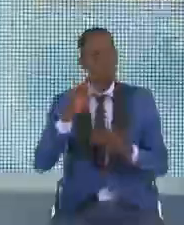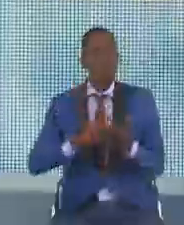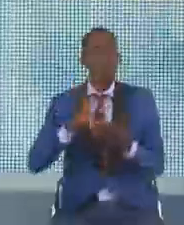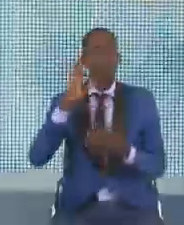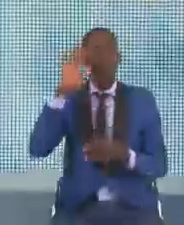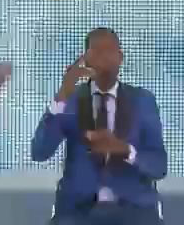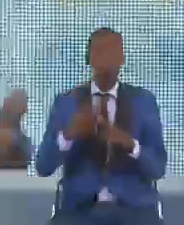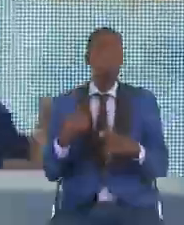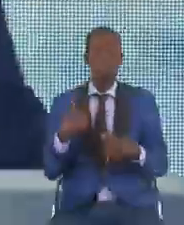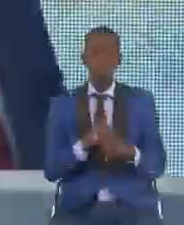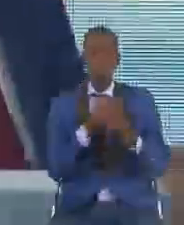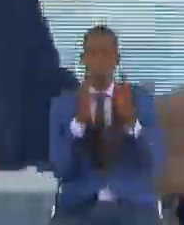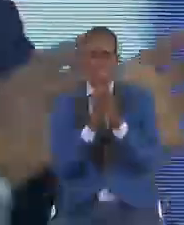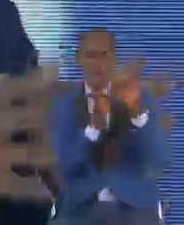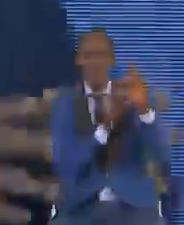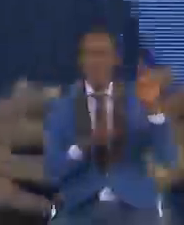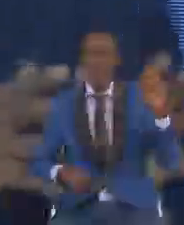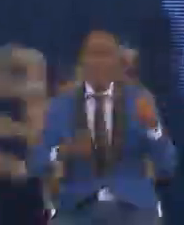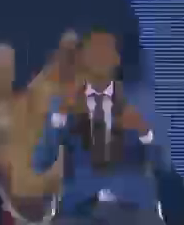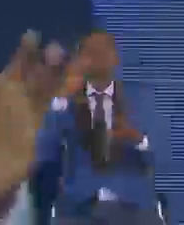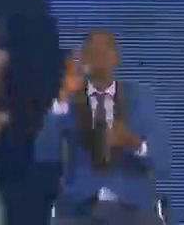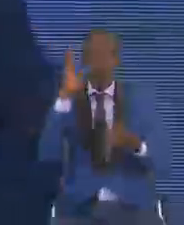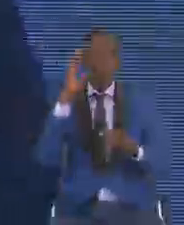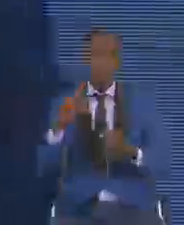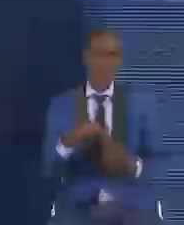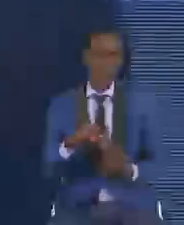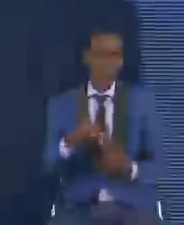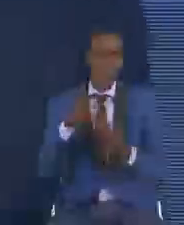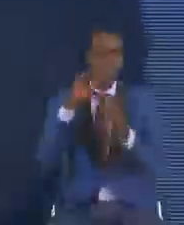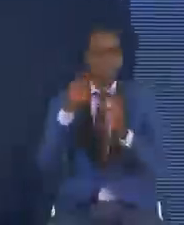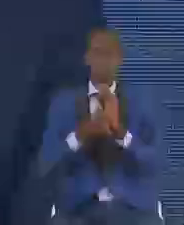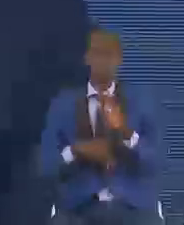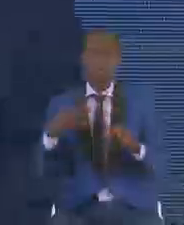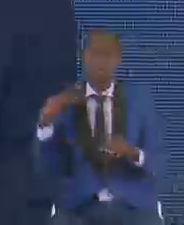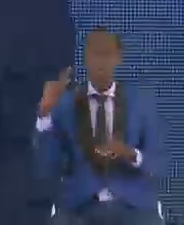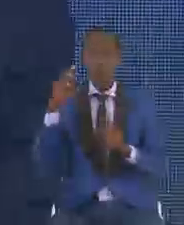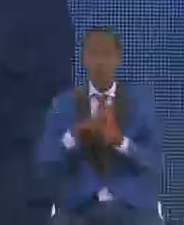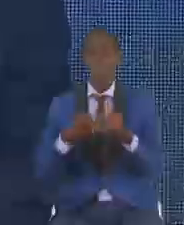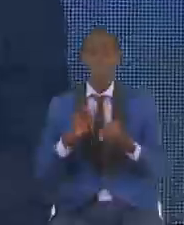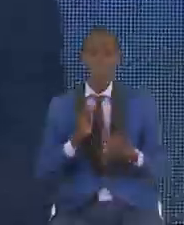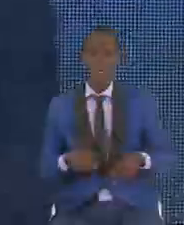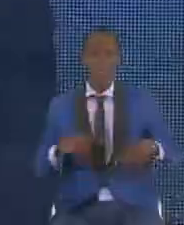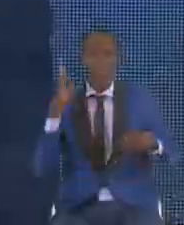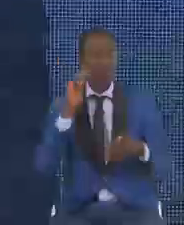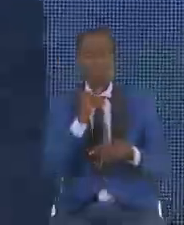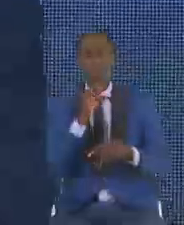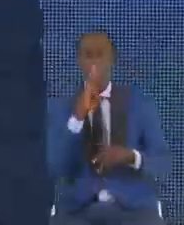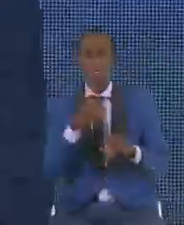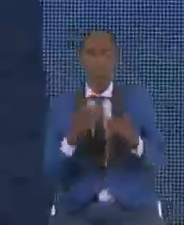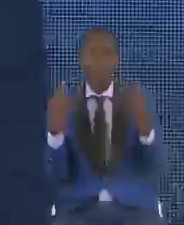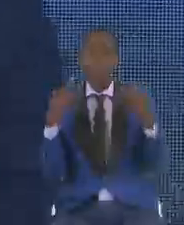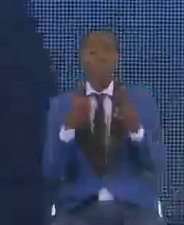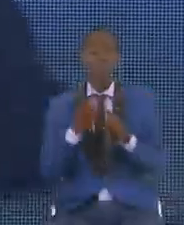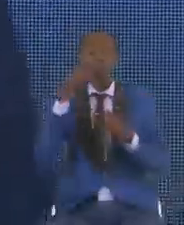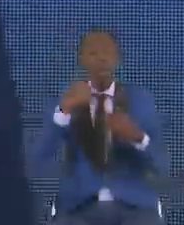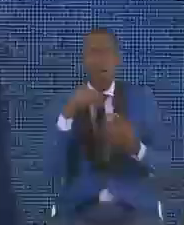We pray, Lord, your appointment in our lives will not be in vain. As you have chosen us,